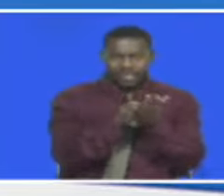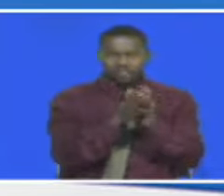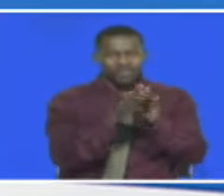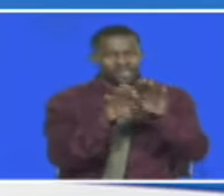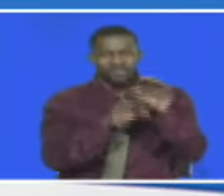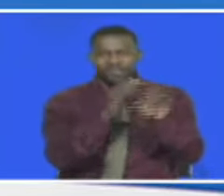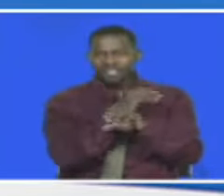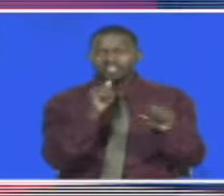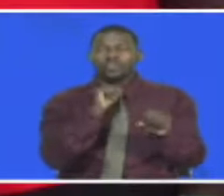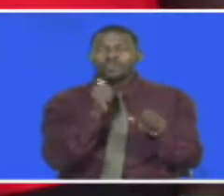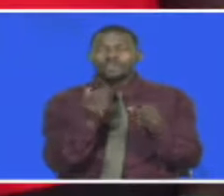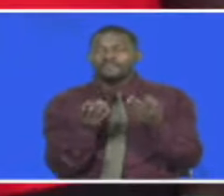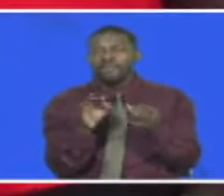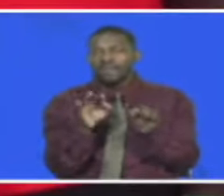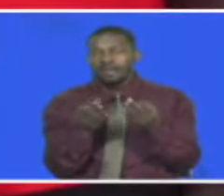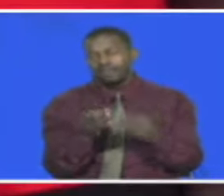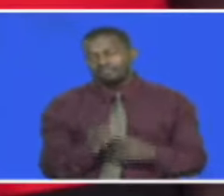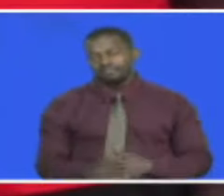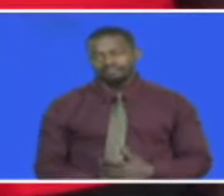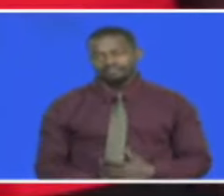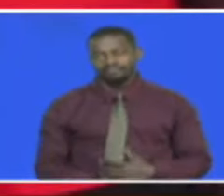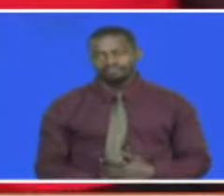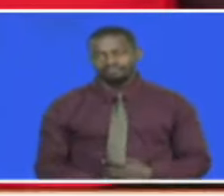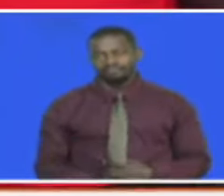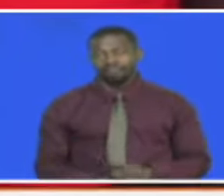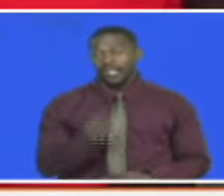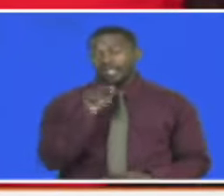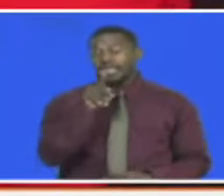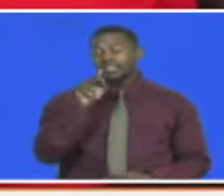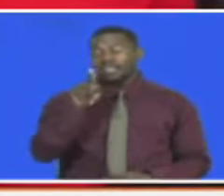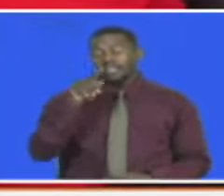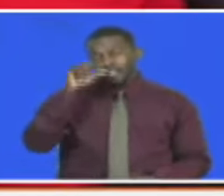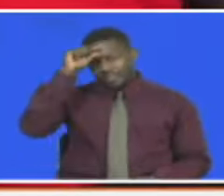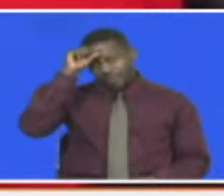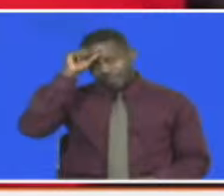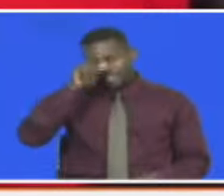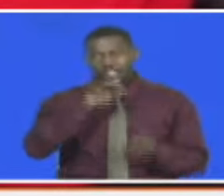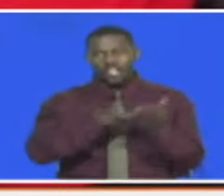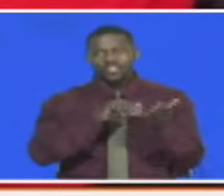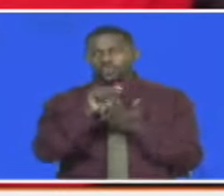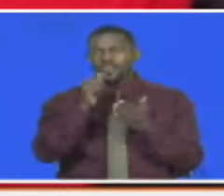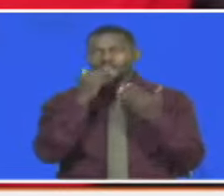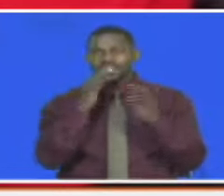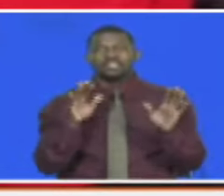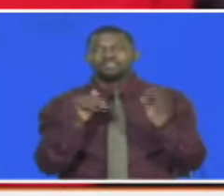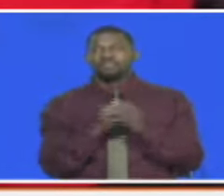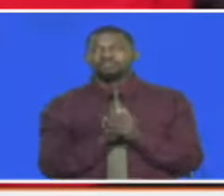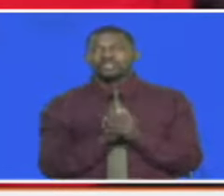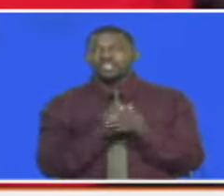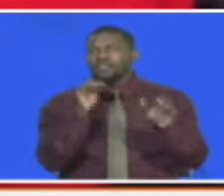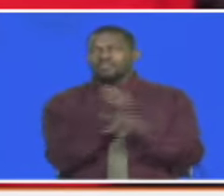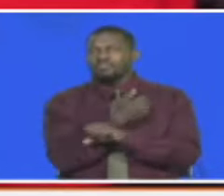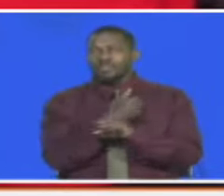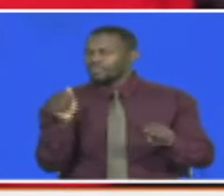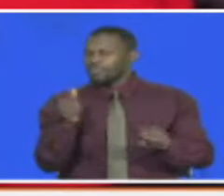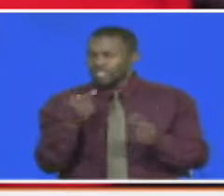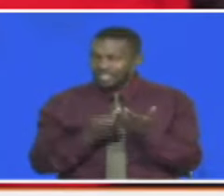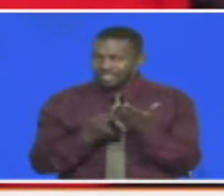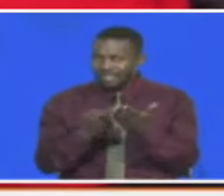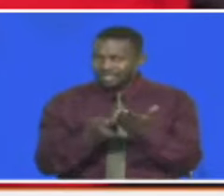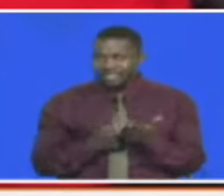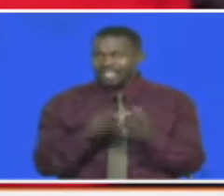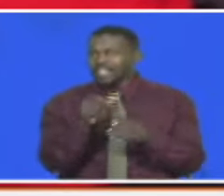President. Current Kenya Kwanza government is beyond reform. In fact, we cannot negotiate with them.